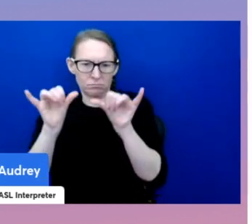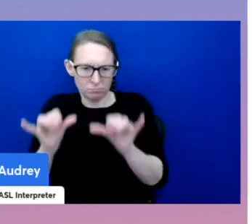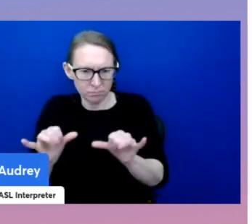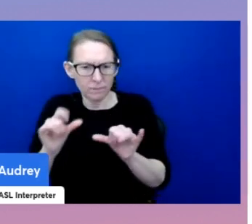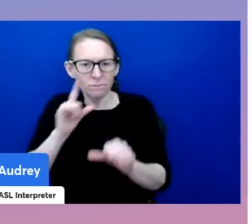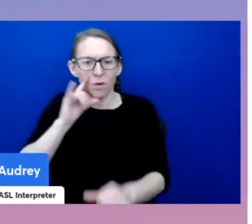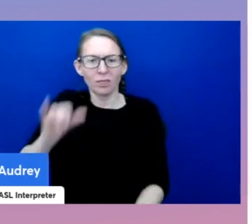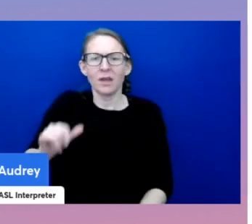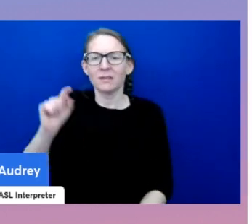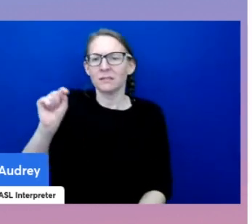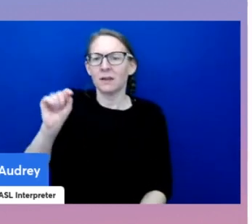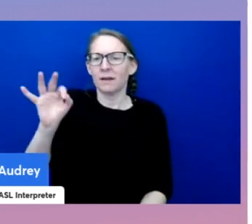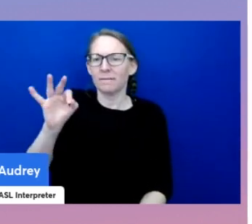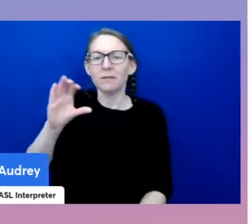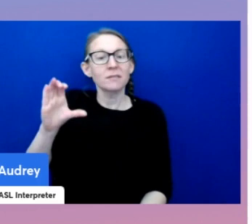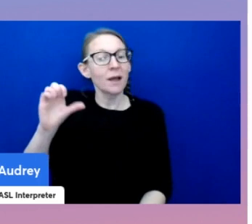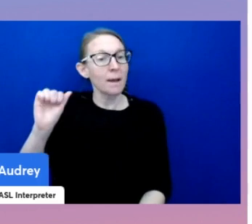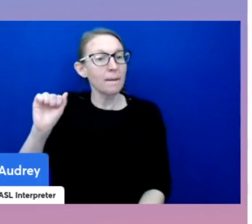API.